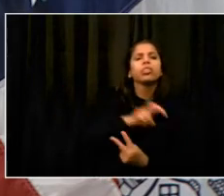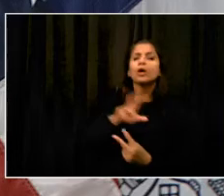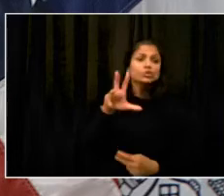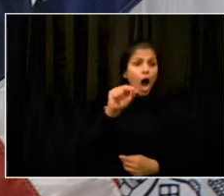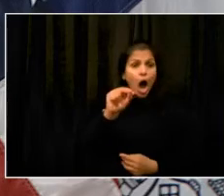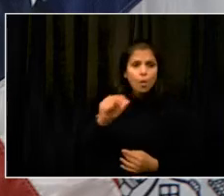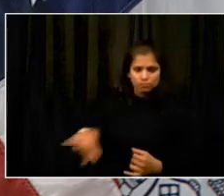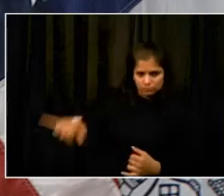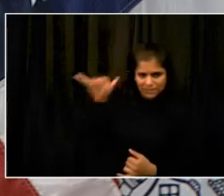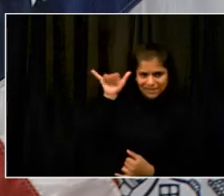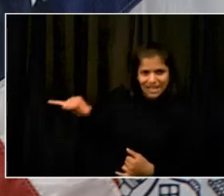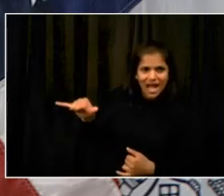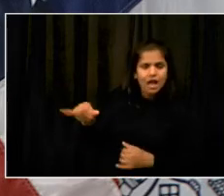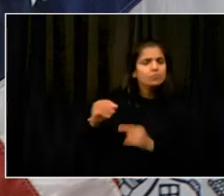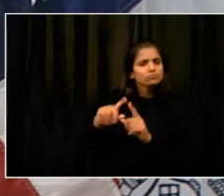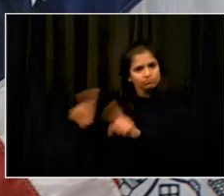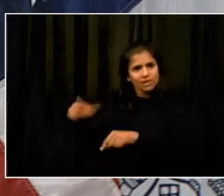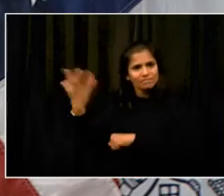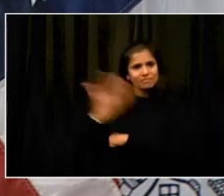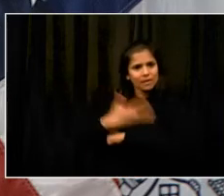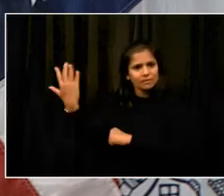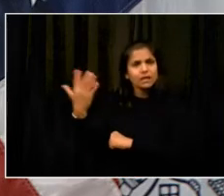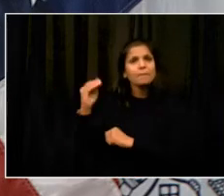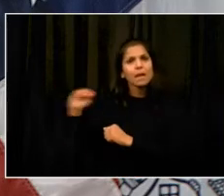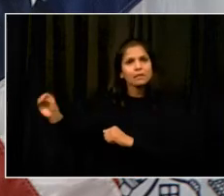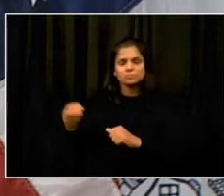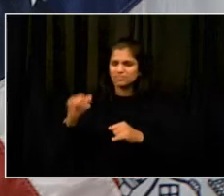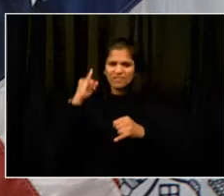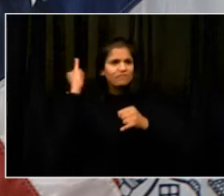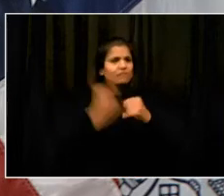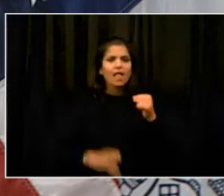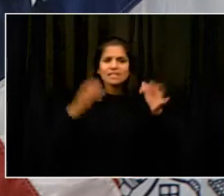final decisions to have the exact numbers they need. Go ahead, Noel.